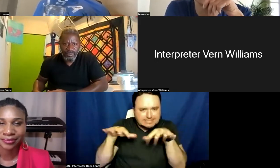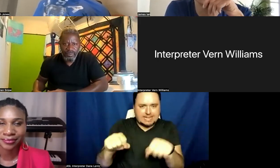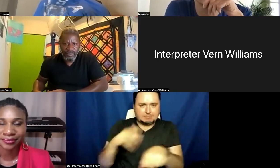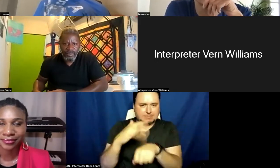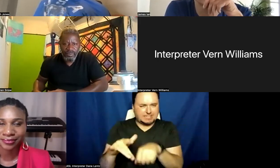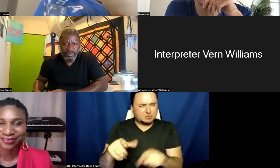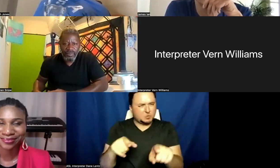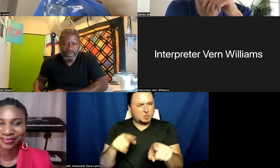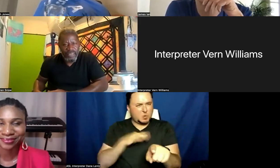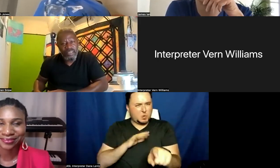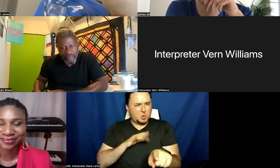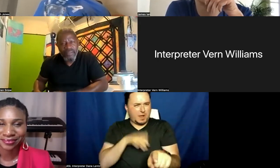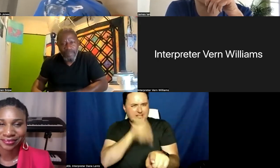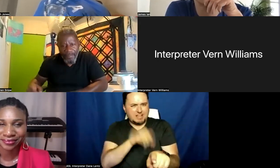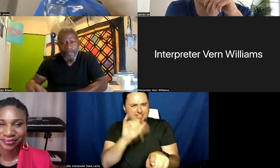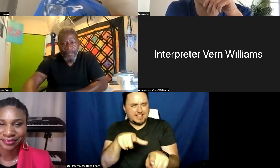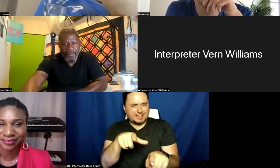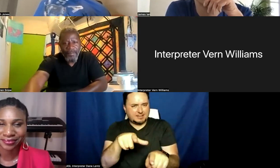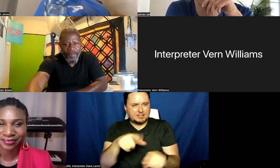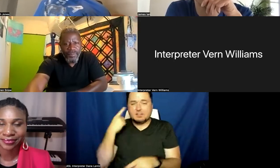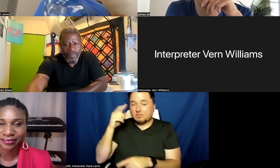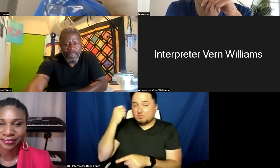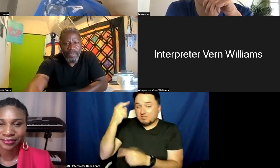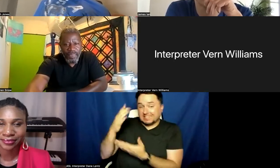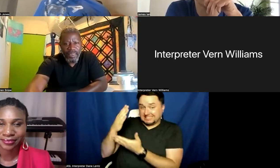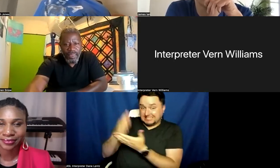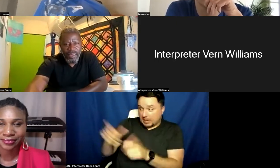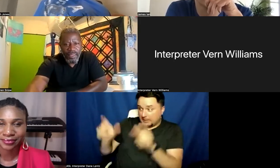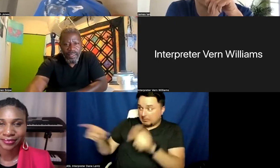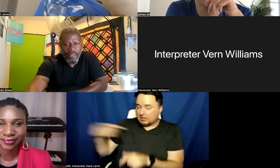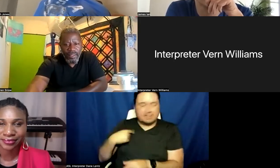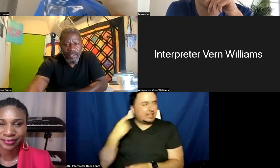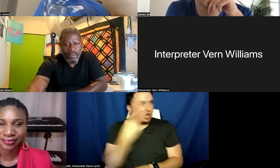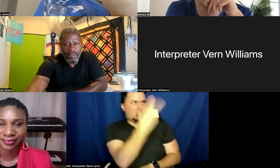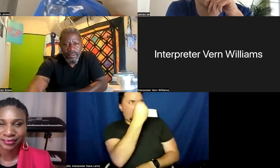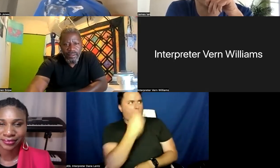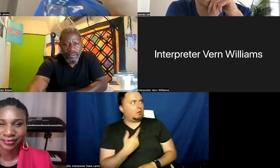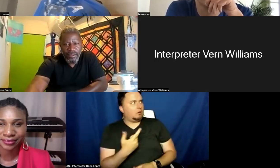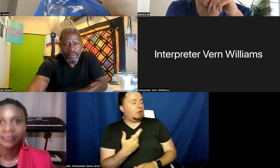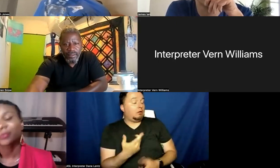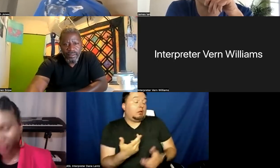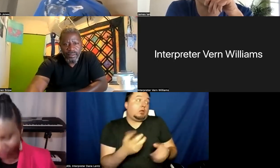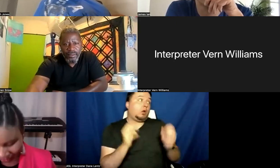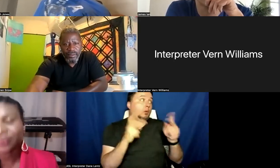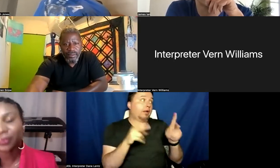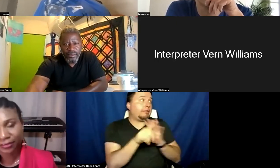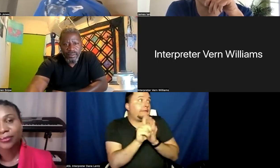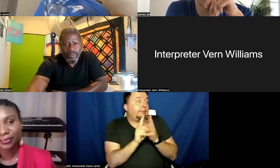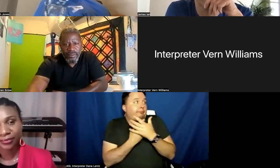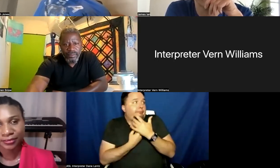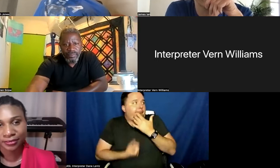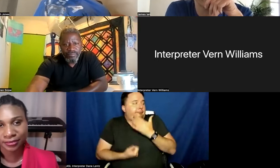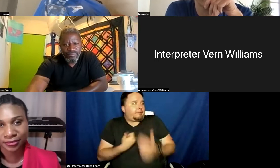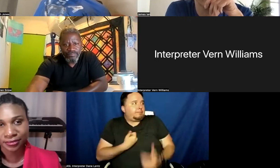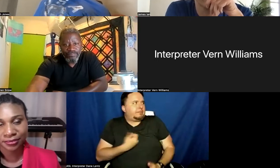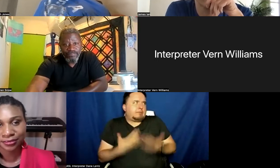that. But I think for some people, they hear no and they're like, okay. And they'll shrink back into themselves and say, maybe this wasn't